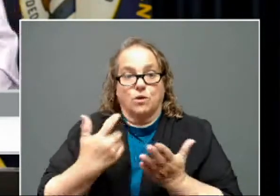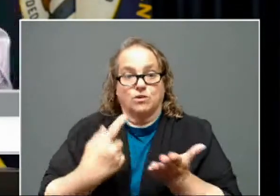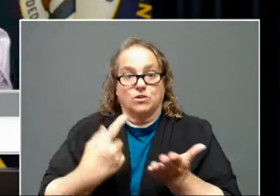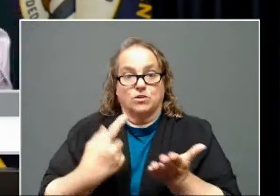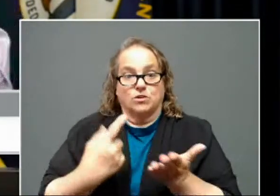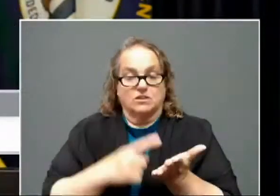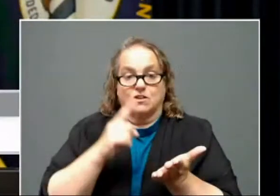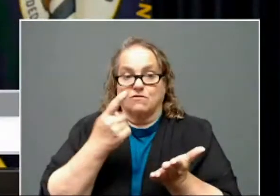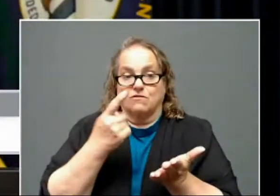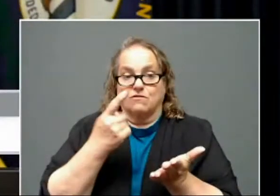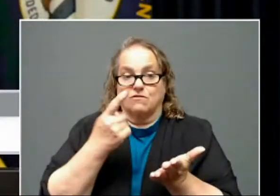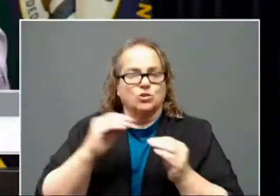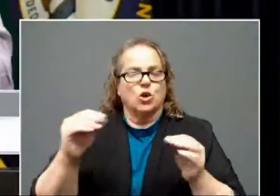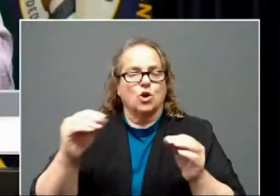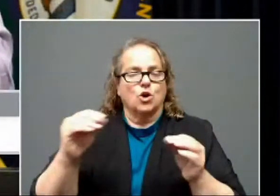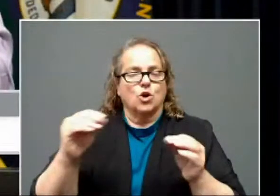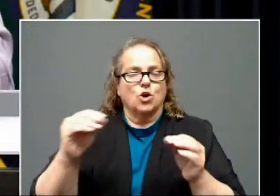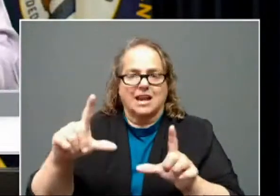slide.